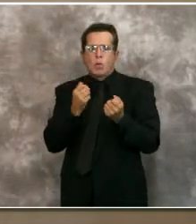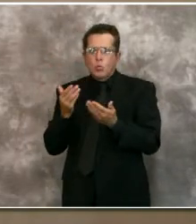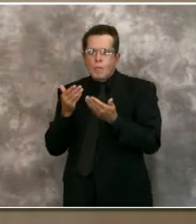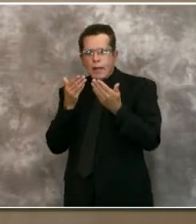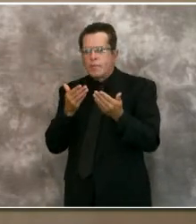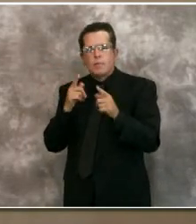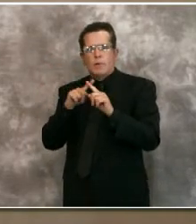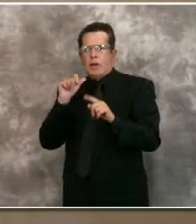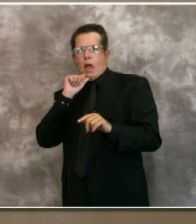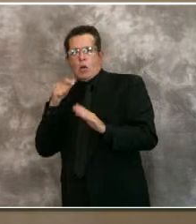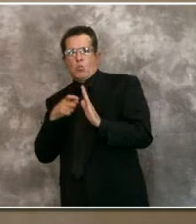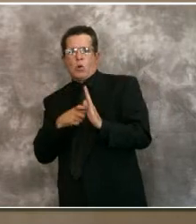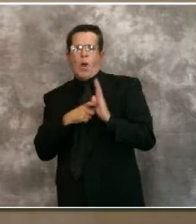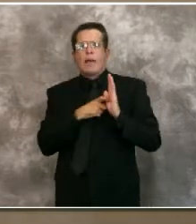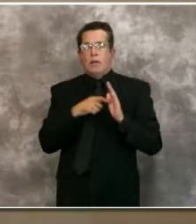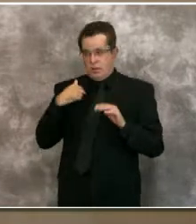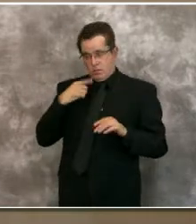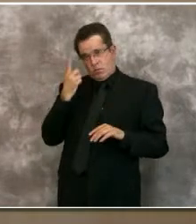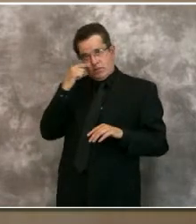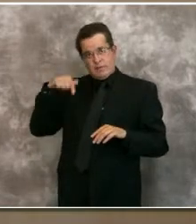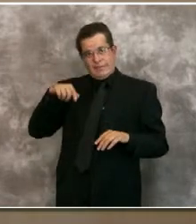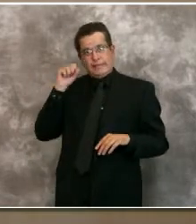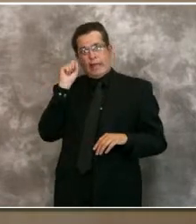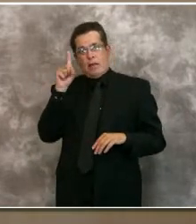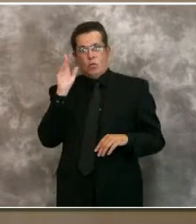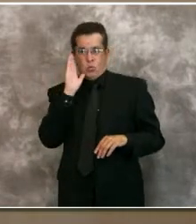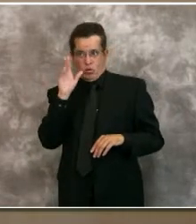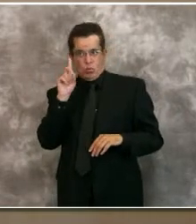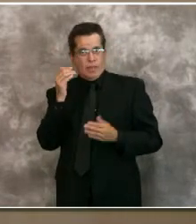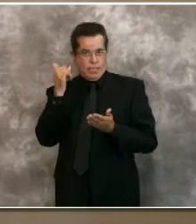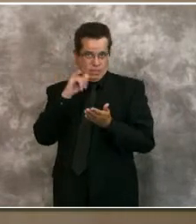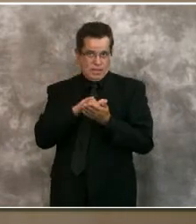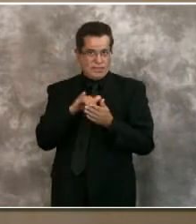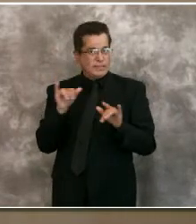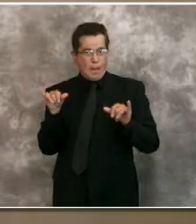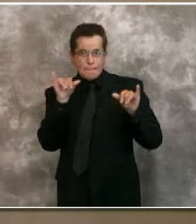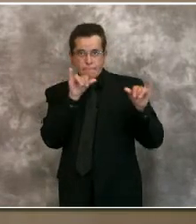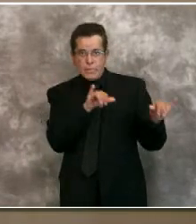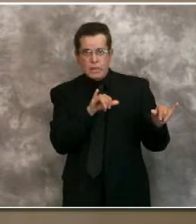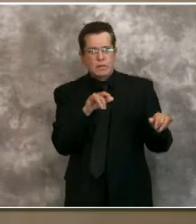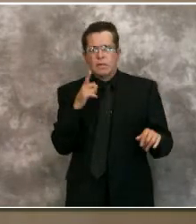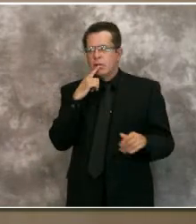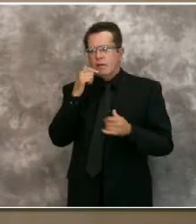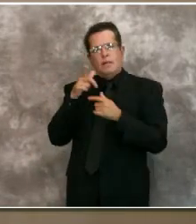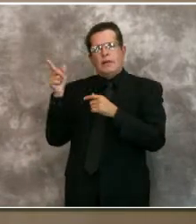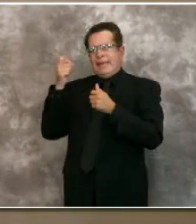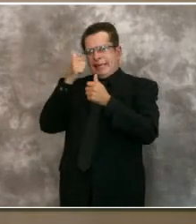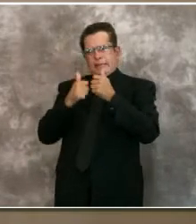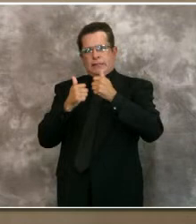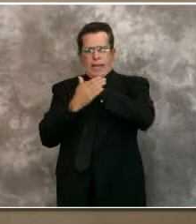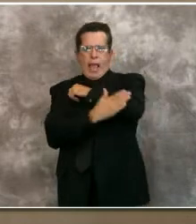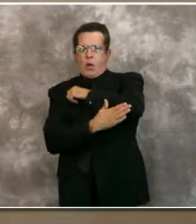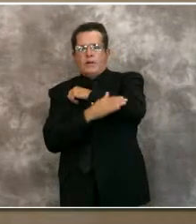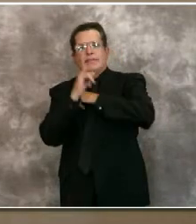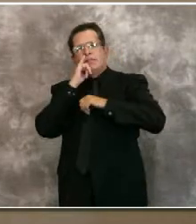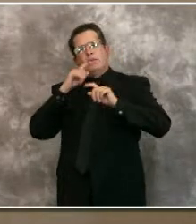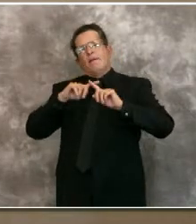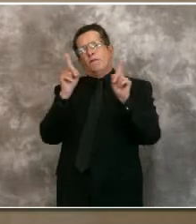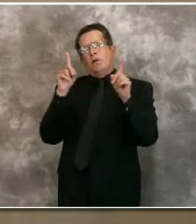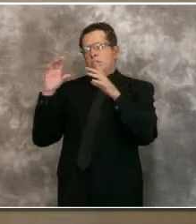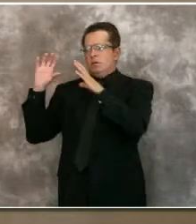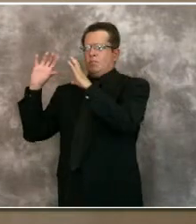San Diego take a similar step and revisit the mask order? Well, every jurisdiction is different, and San Diego will